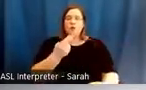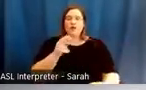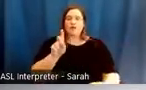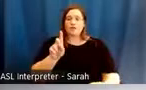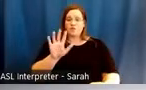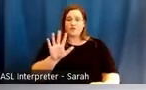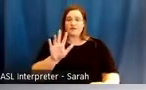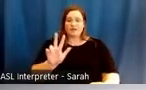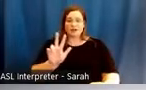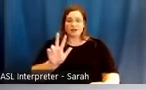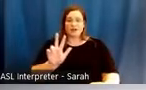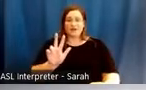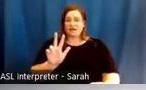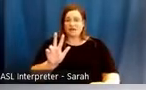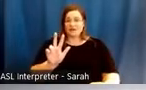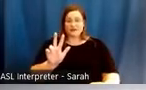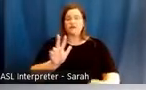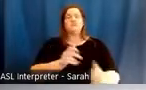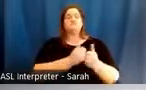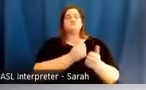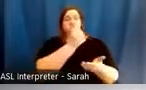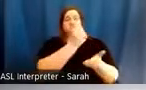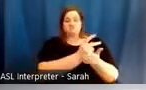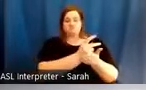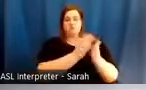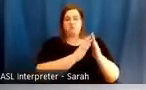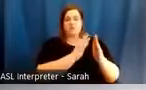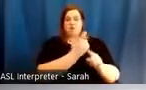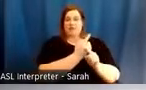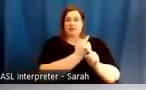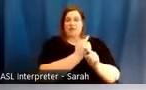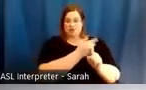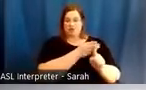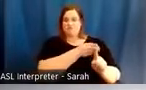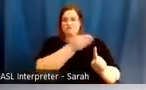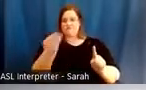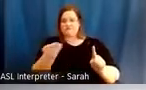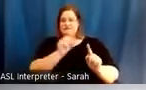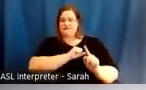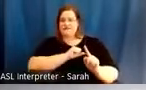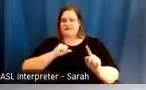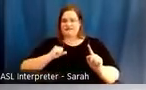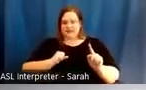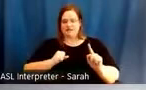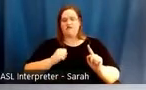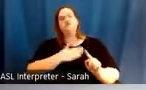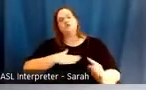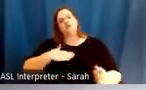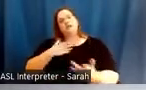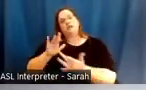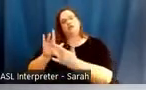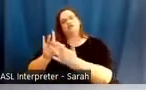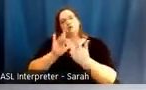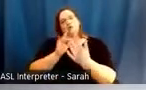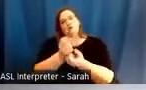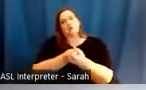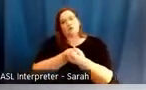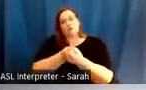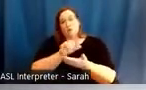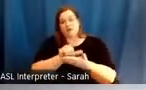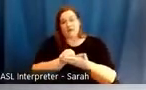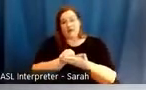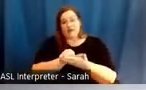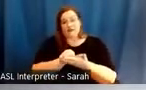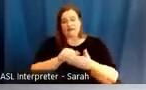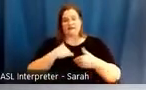H-153 passed the House last year. It's in the Senate. Please reach out and support that, and